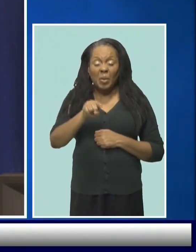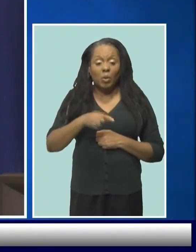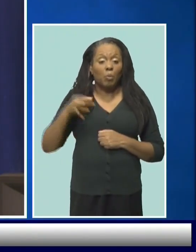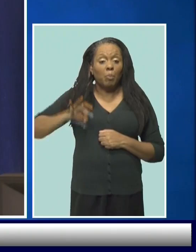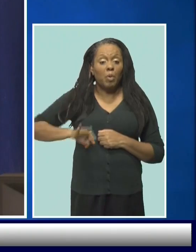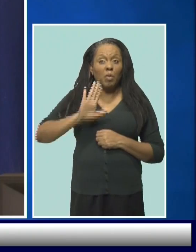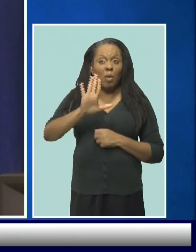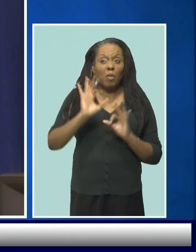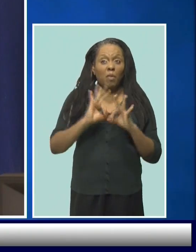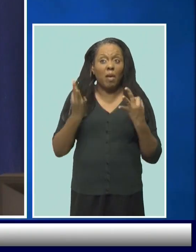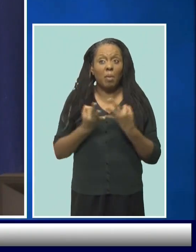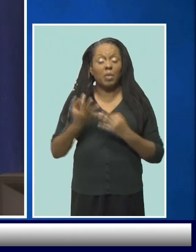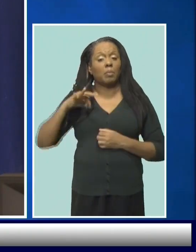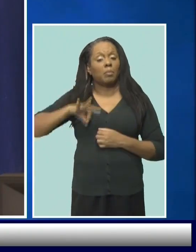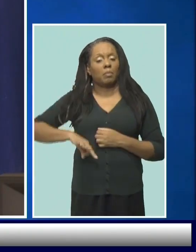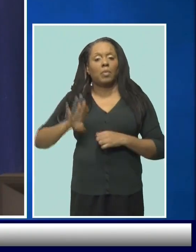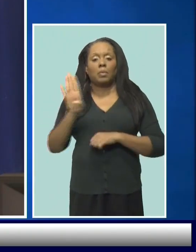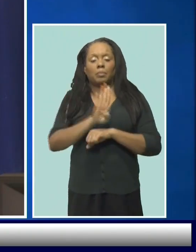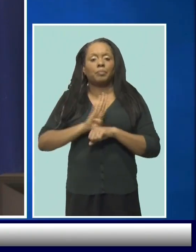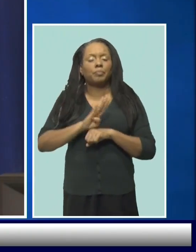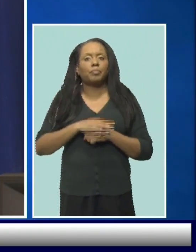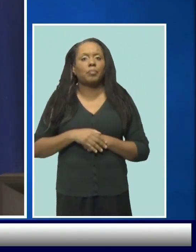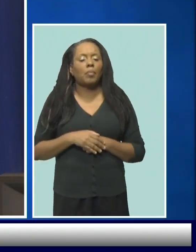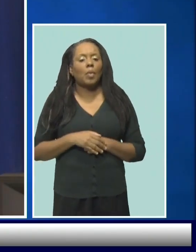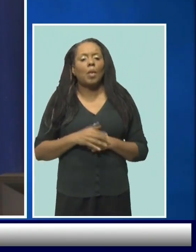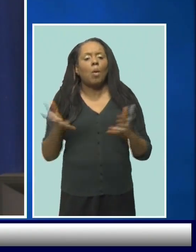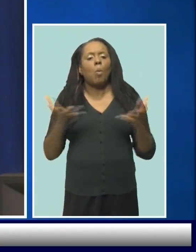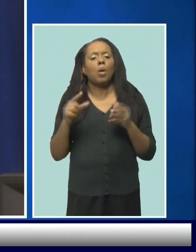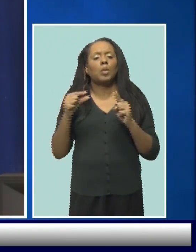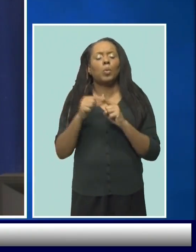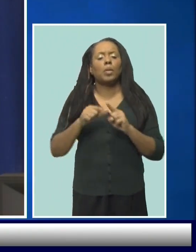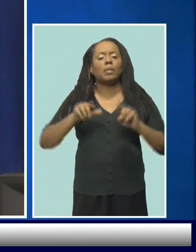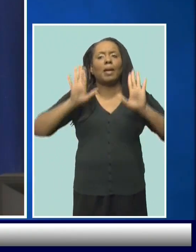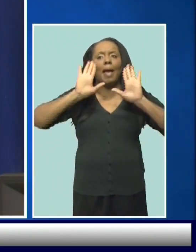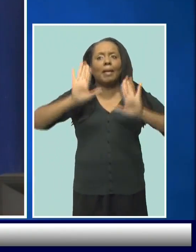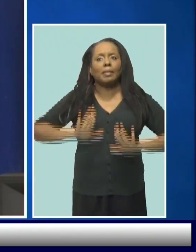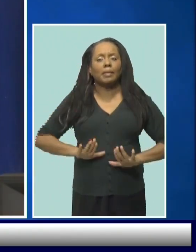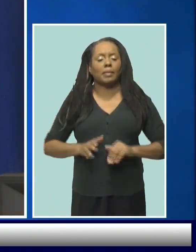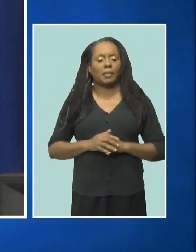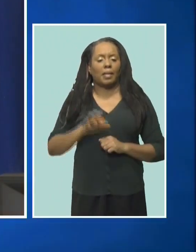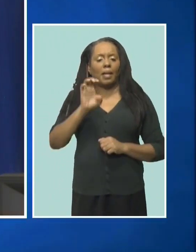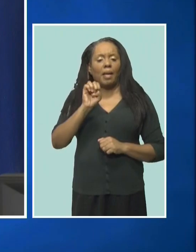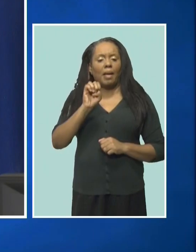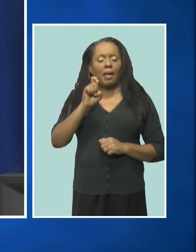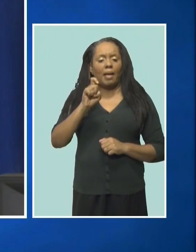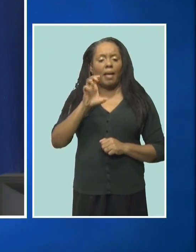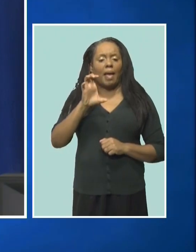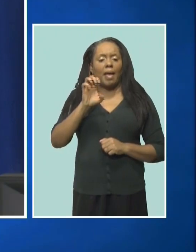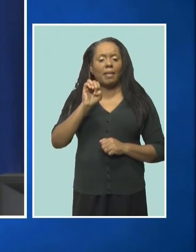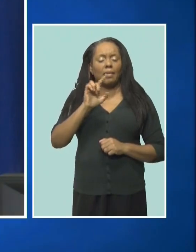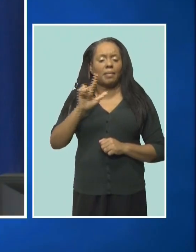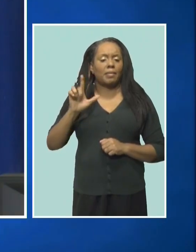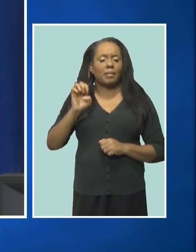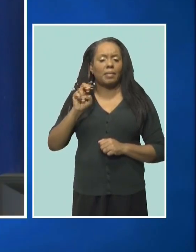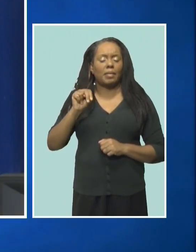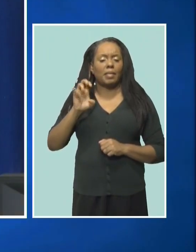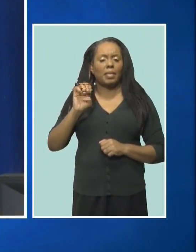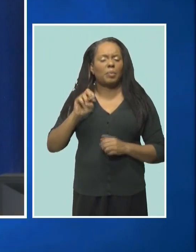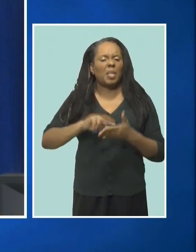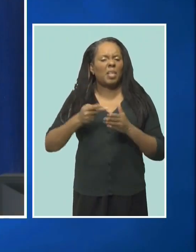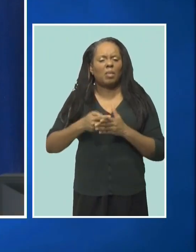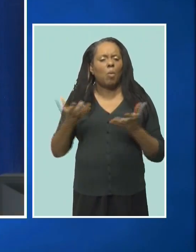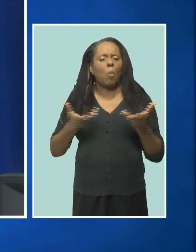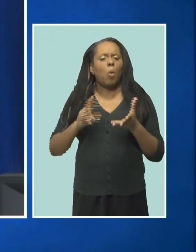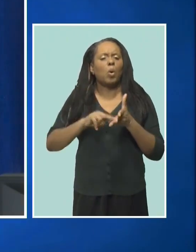Barbados, you must determine what excellence means for you. Along your pathway, you will be challenged. Don't